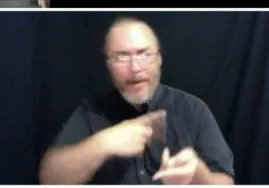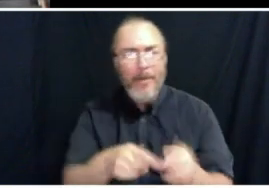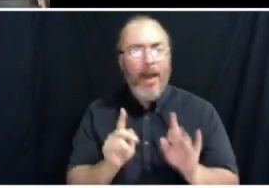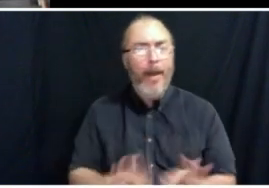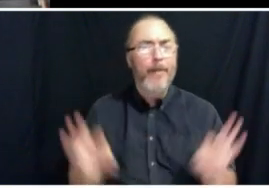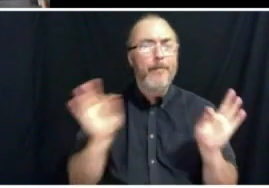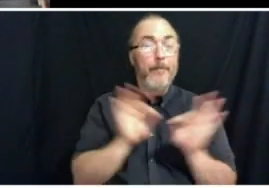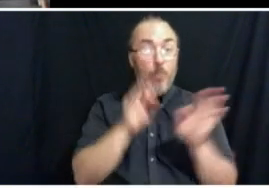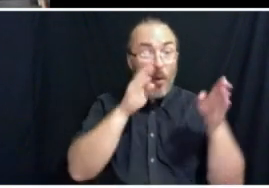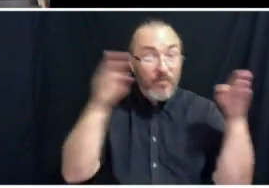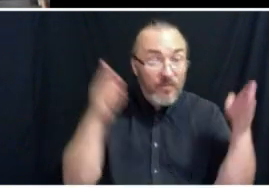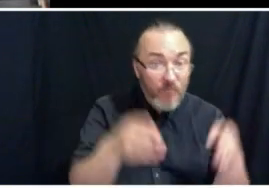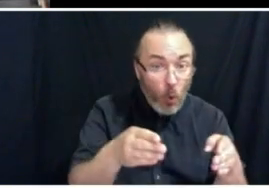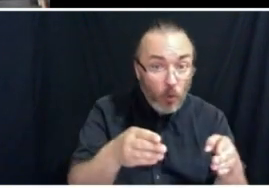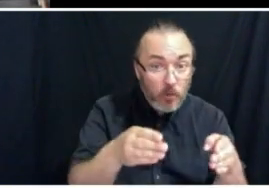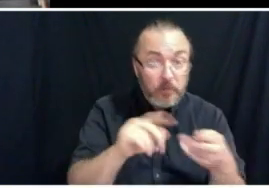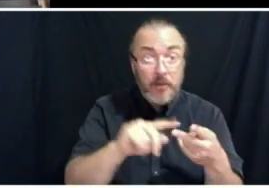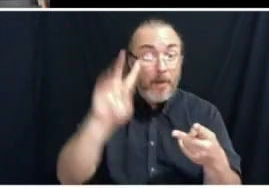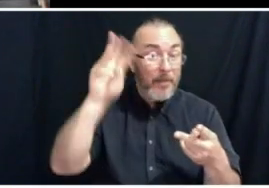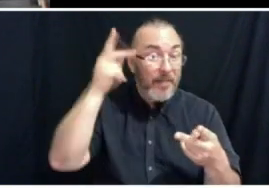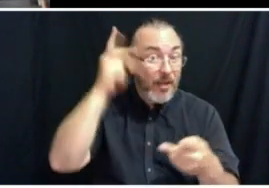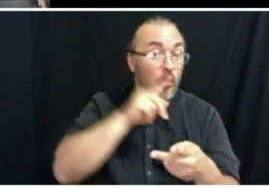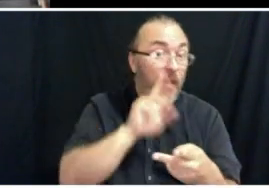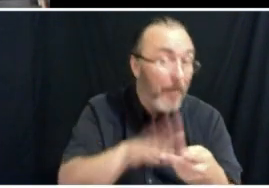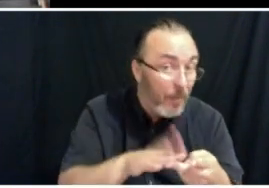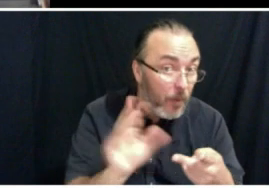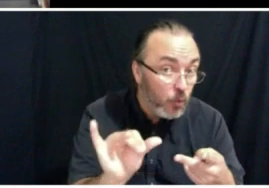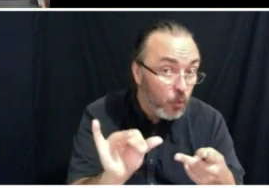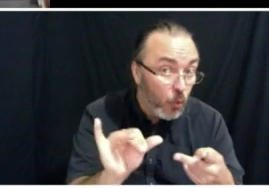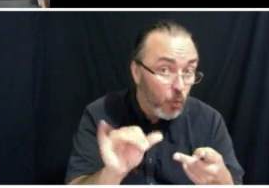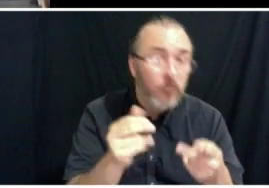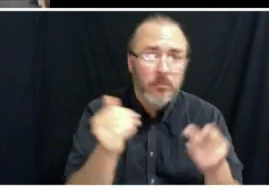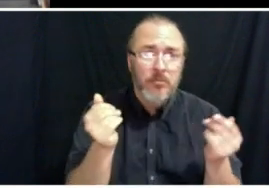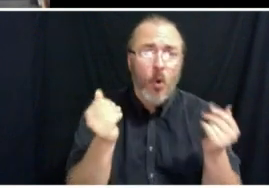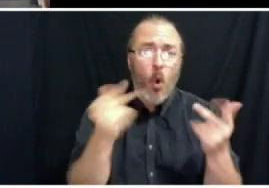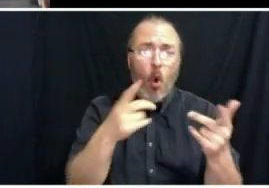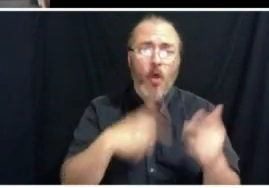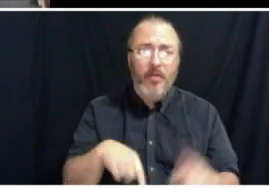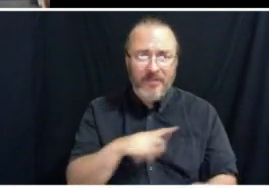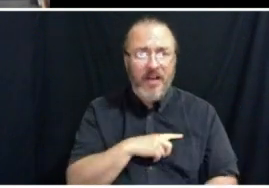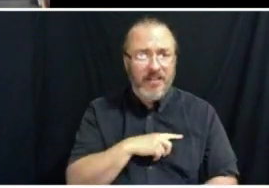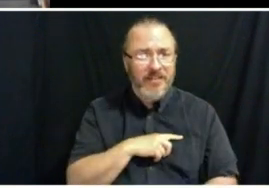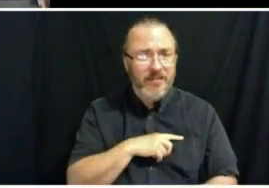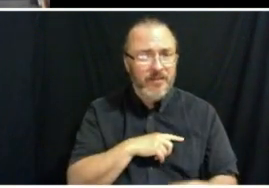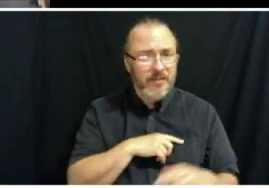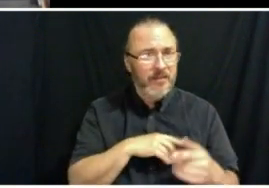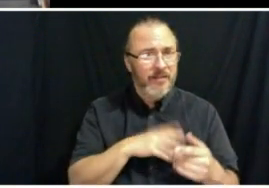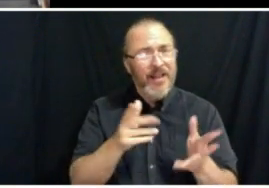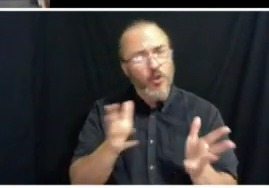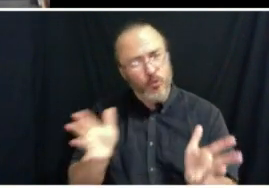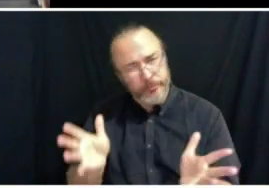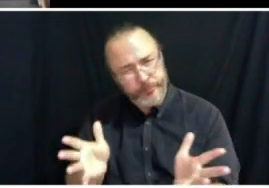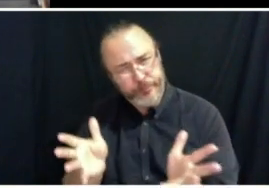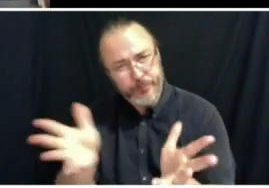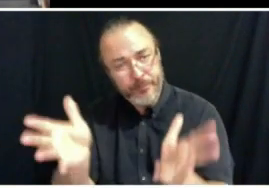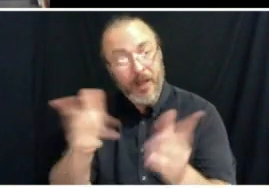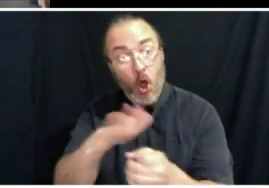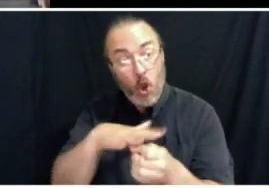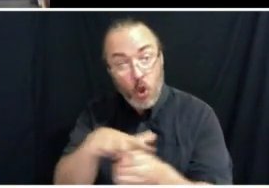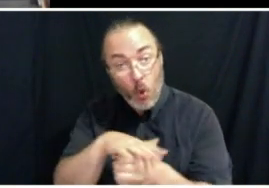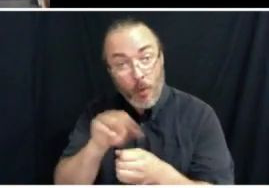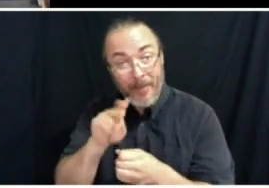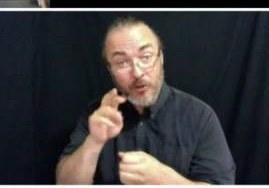and a political commitment. And that's something that we can all influence with influencing our local ministers of education, as well as the heads of our